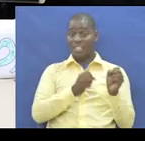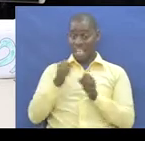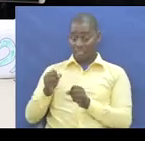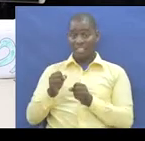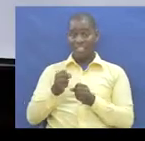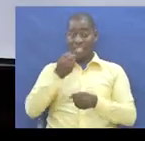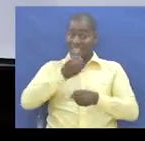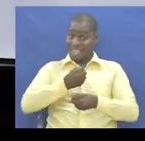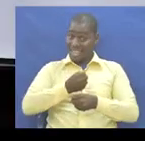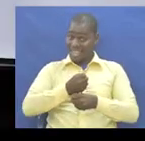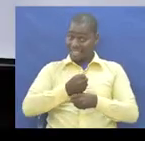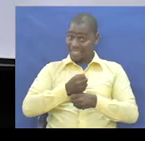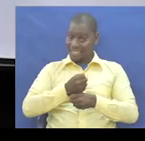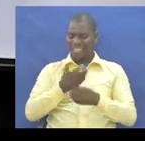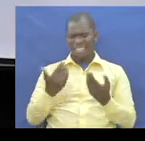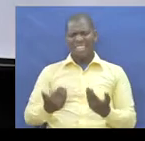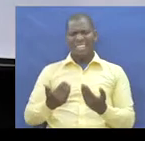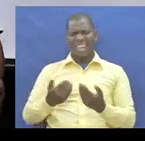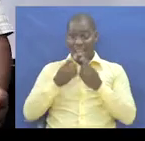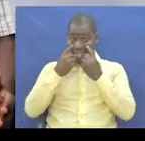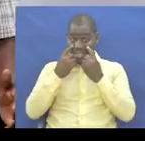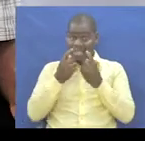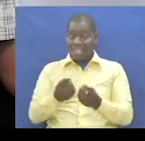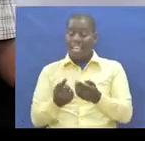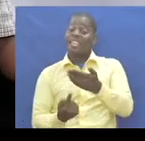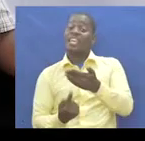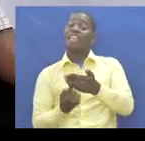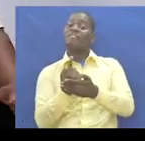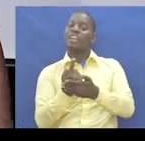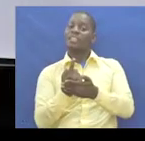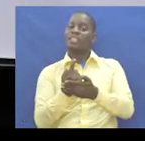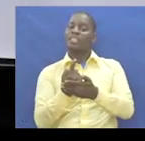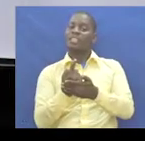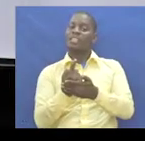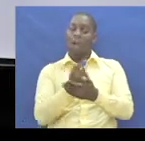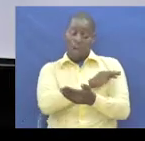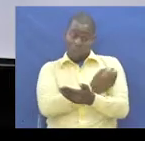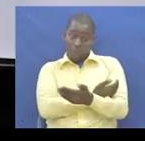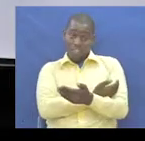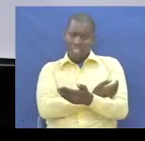a force. Dear student, as we have seen in these activities that we have done,